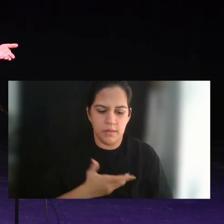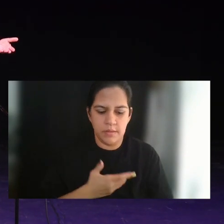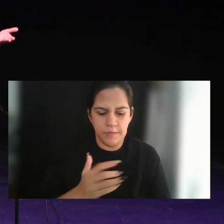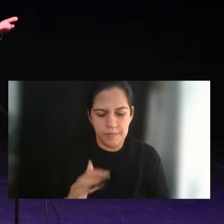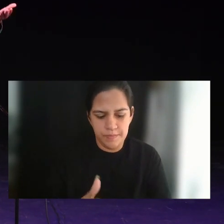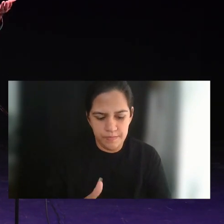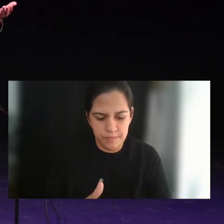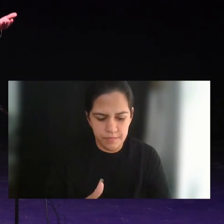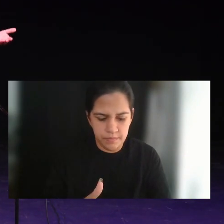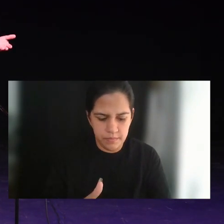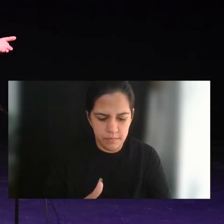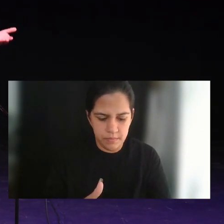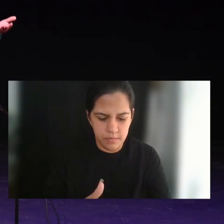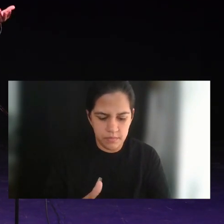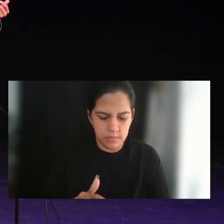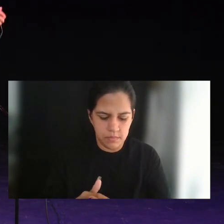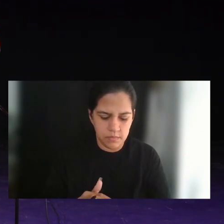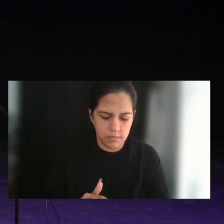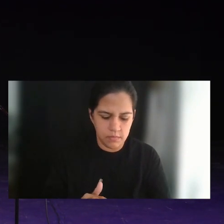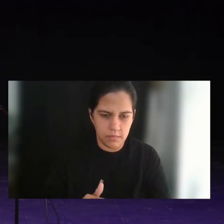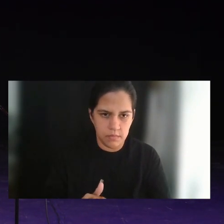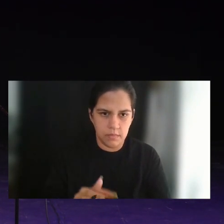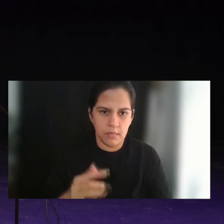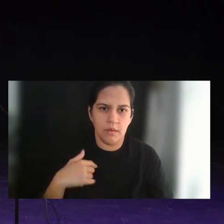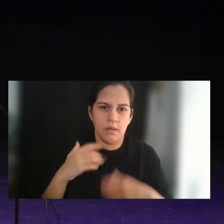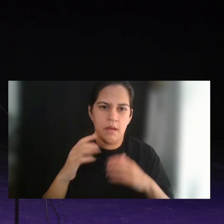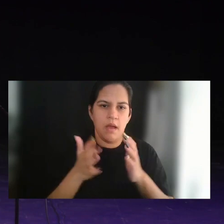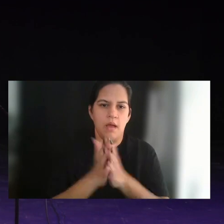Can I all ask you now to stand and keep humming?